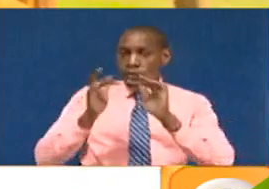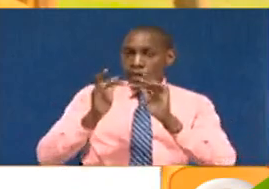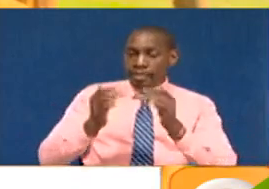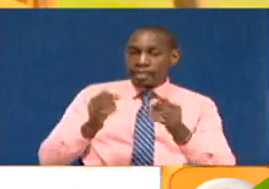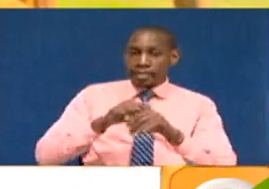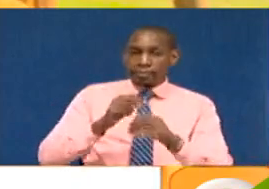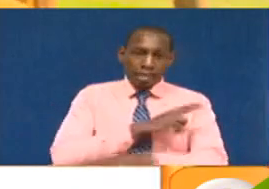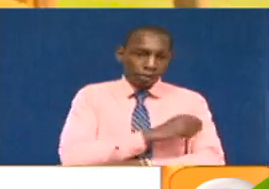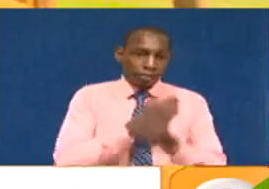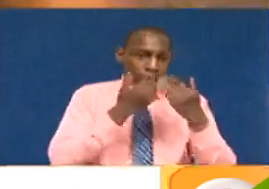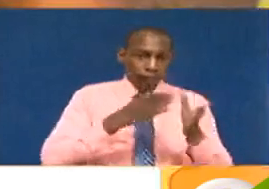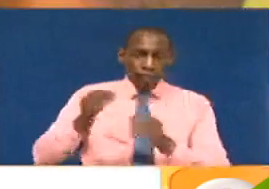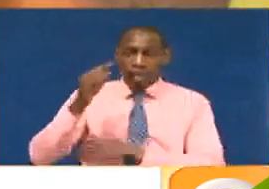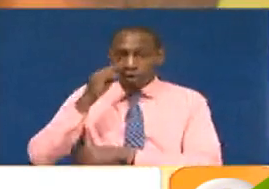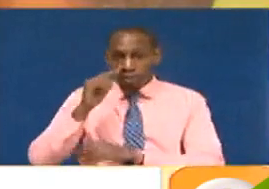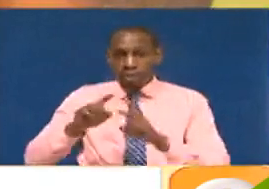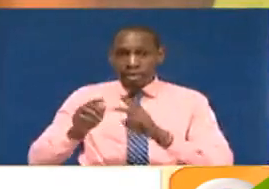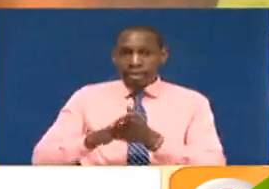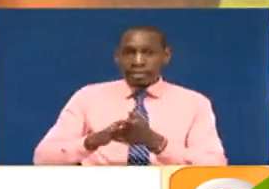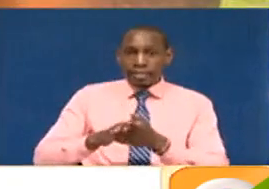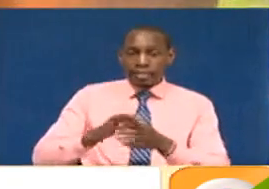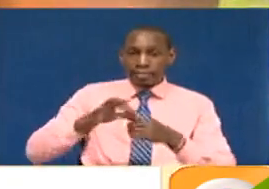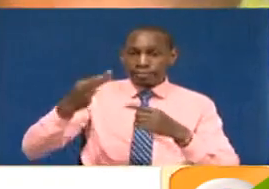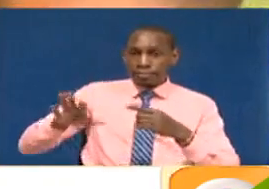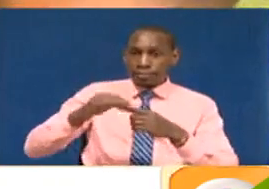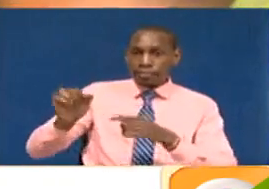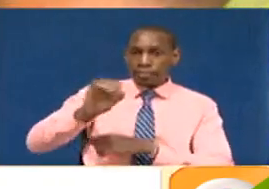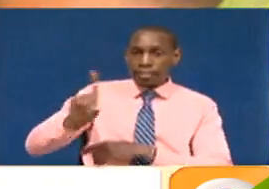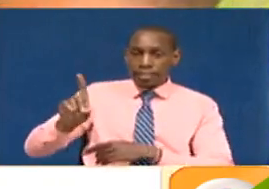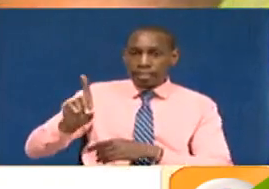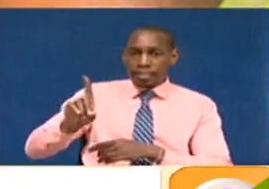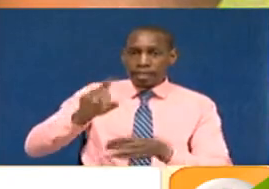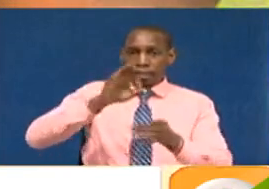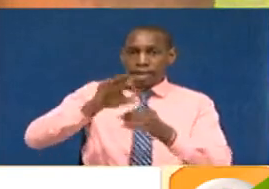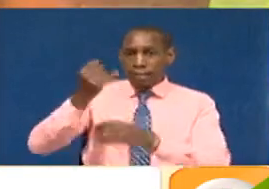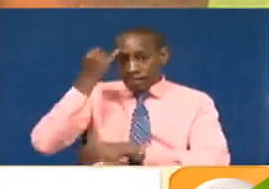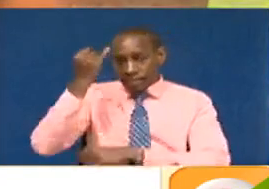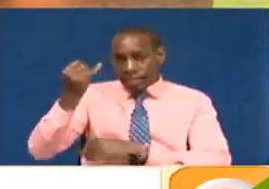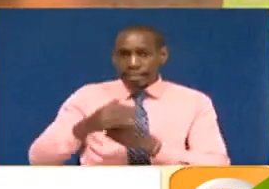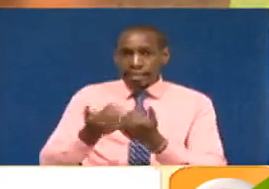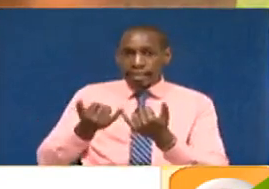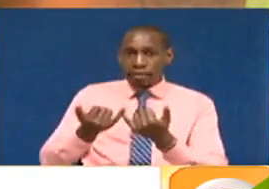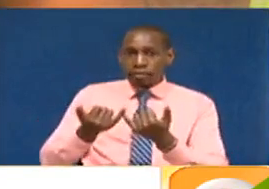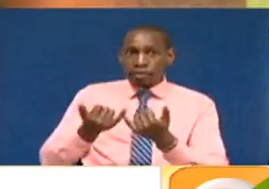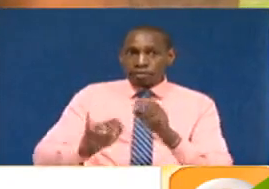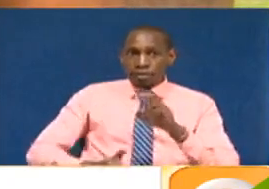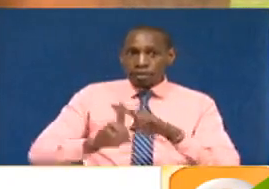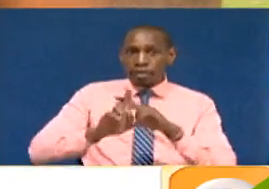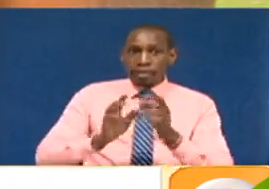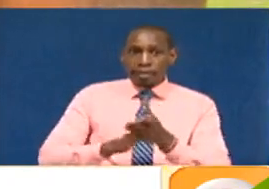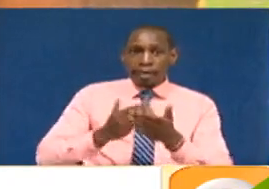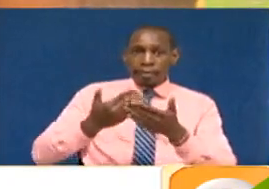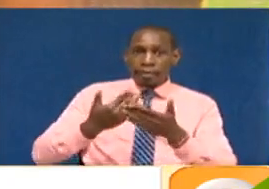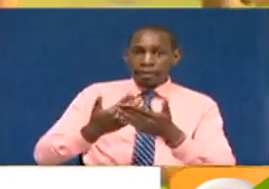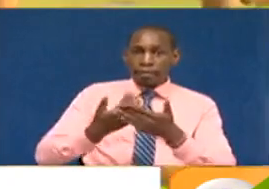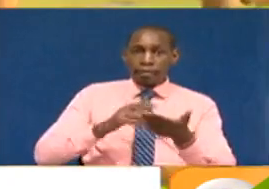once I was out, I started. Vegetable seedling propagation idea came as a result of failures